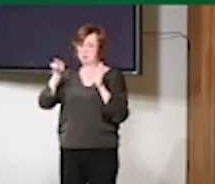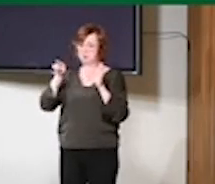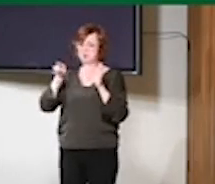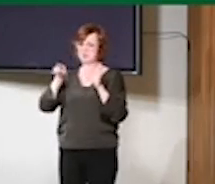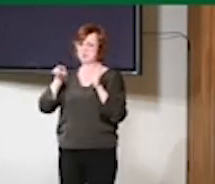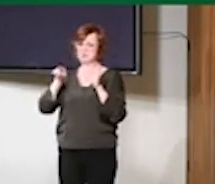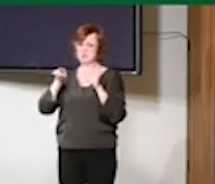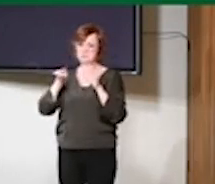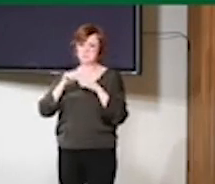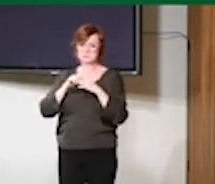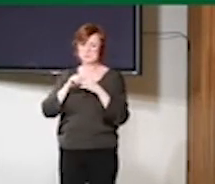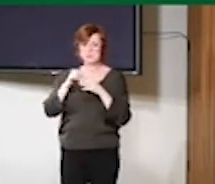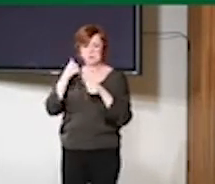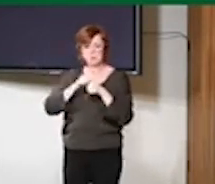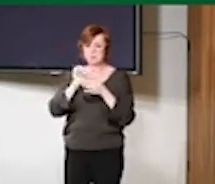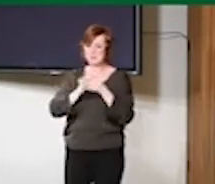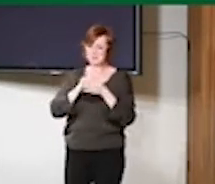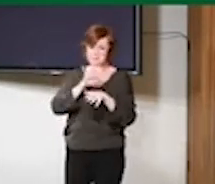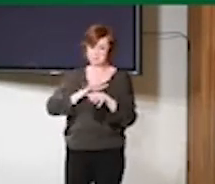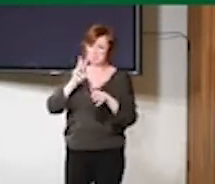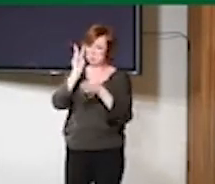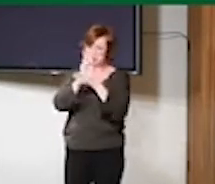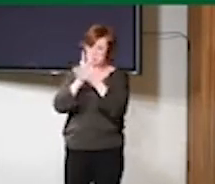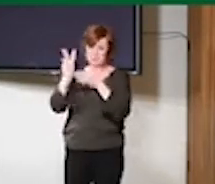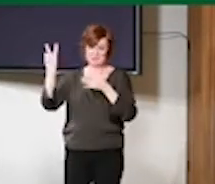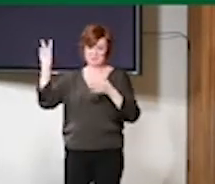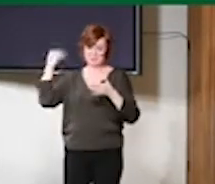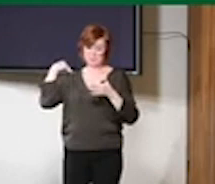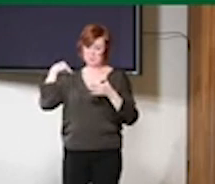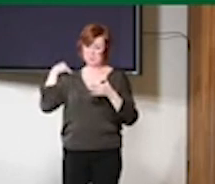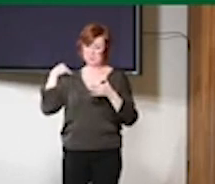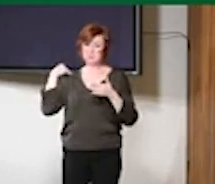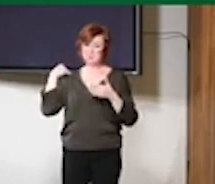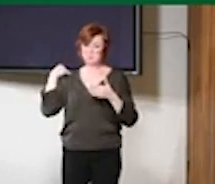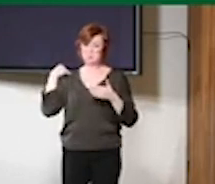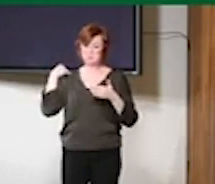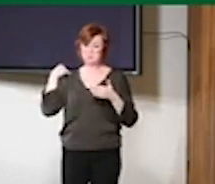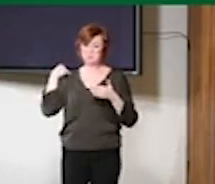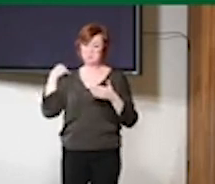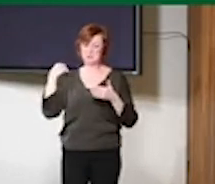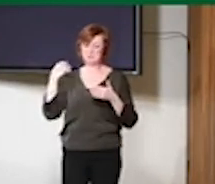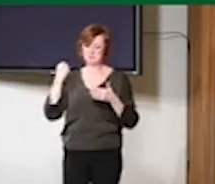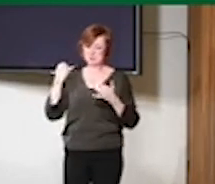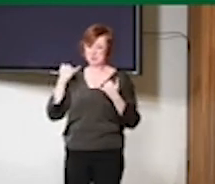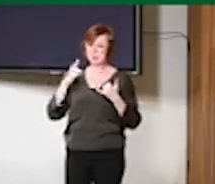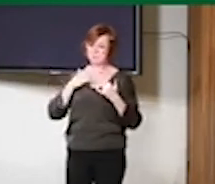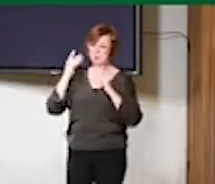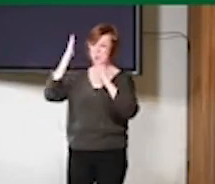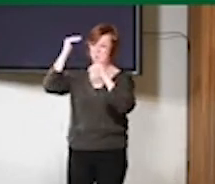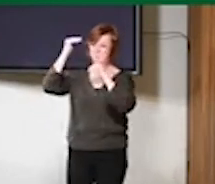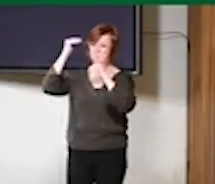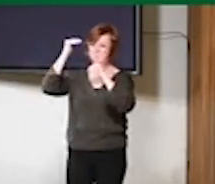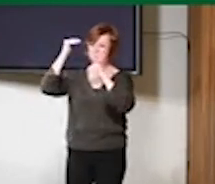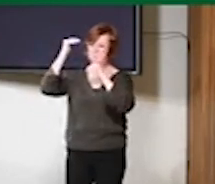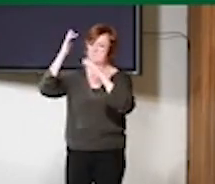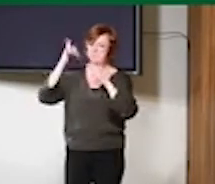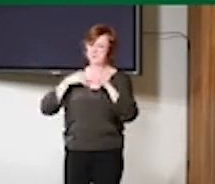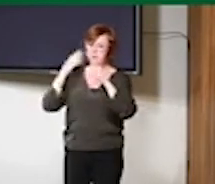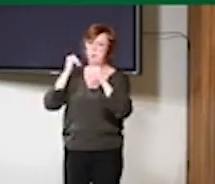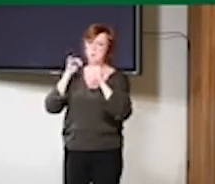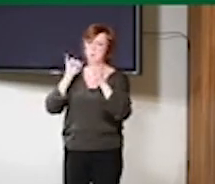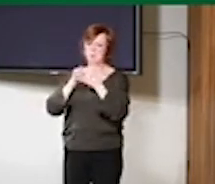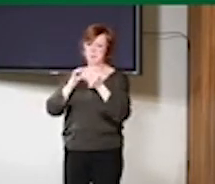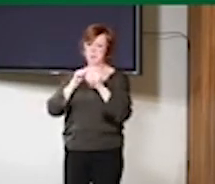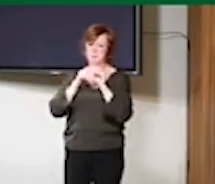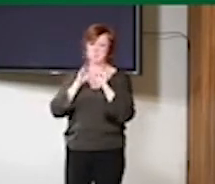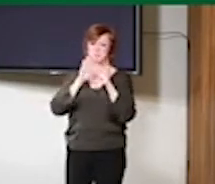being put in place. I'm hopeful and that we will start to see a bending or a flattening of the curve as we start